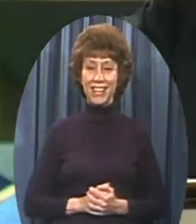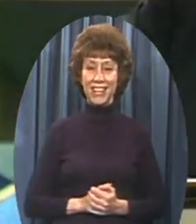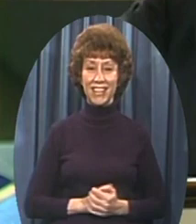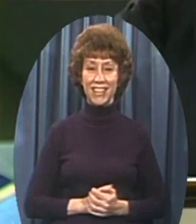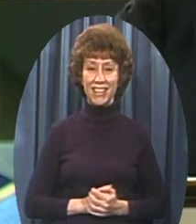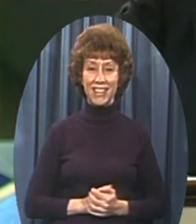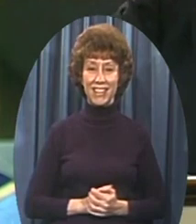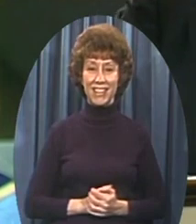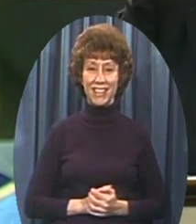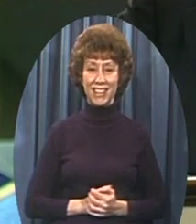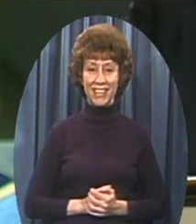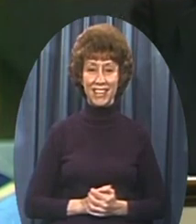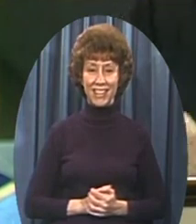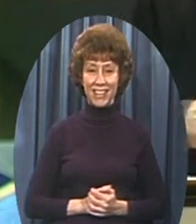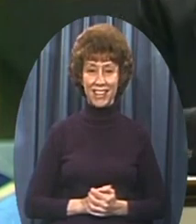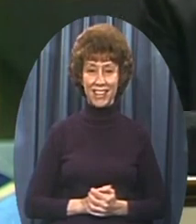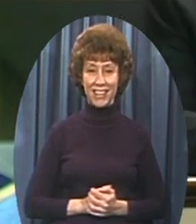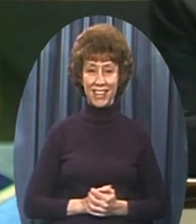Okay.